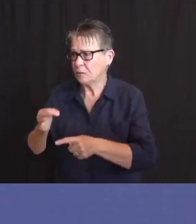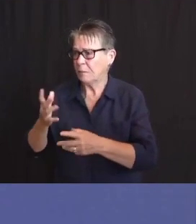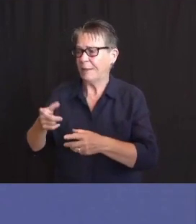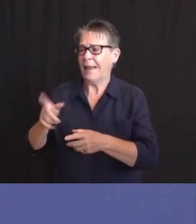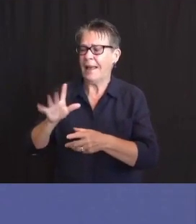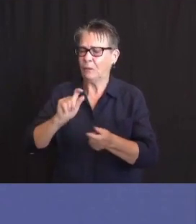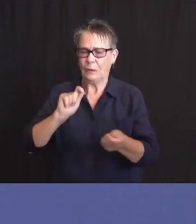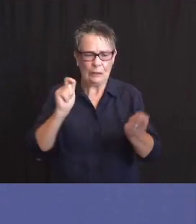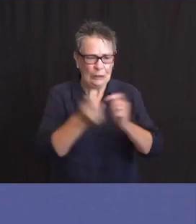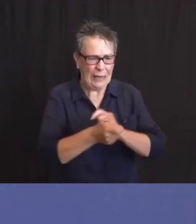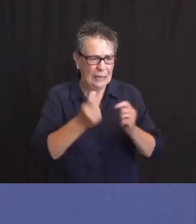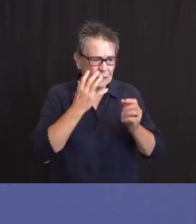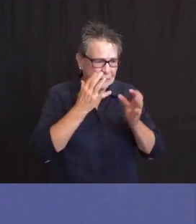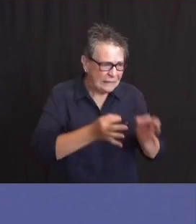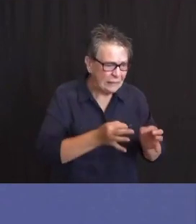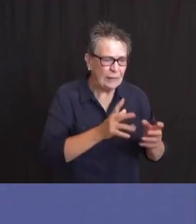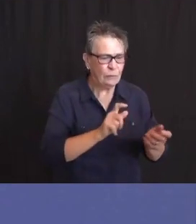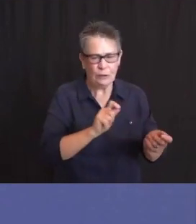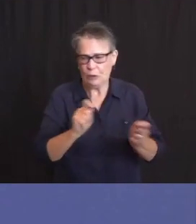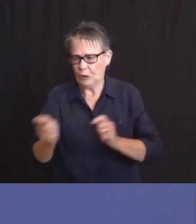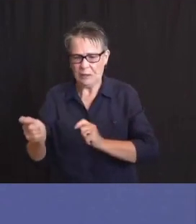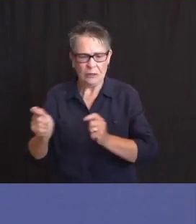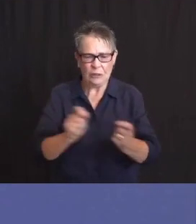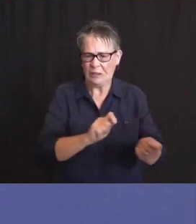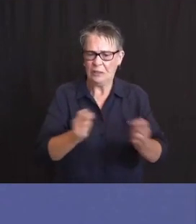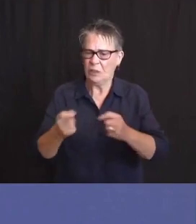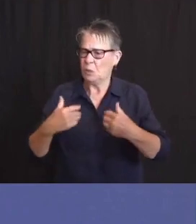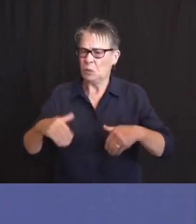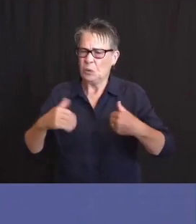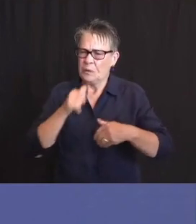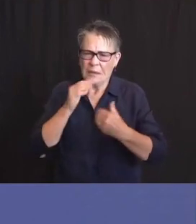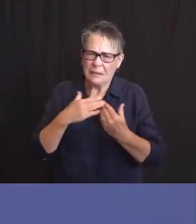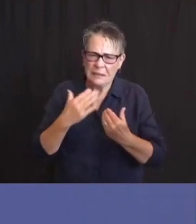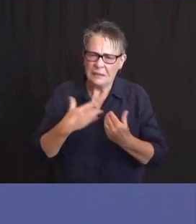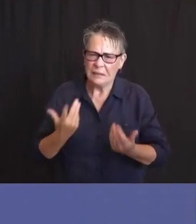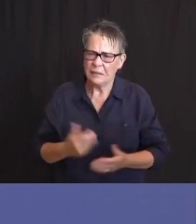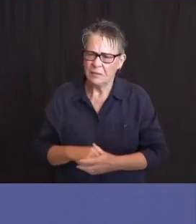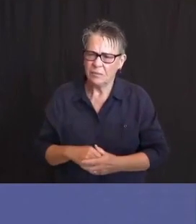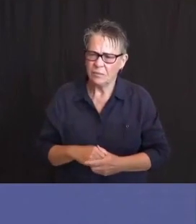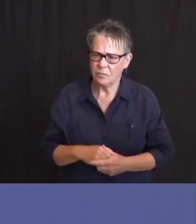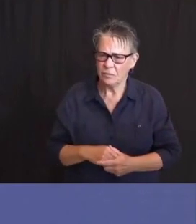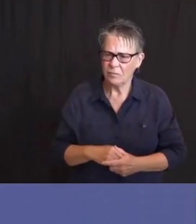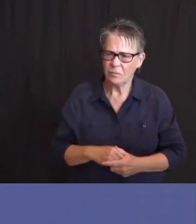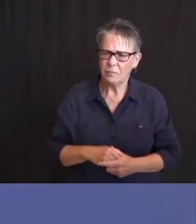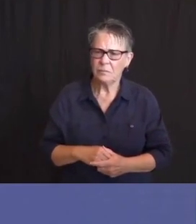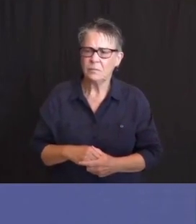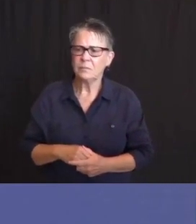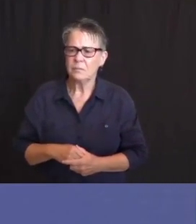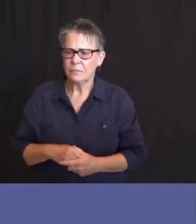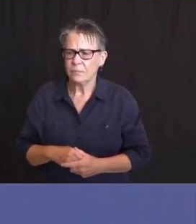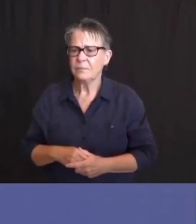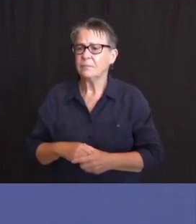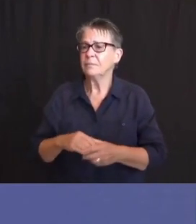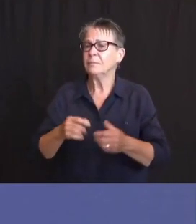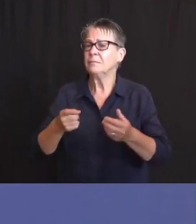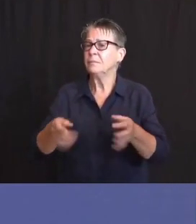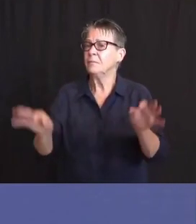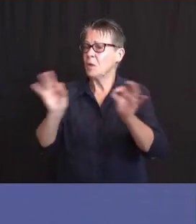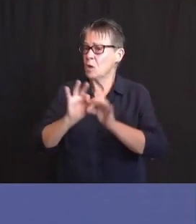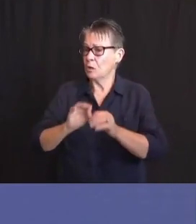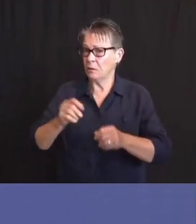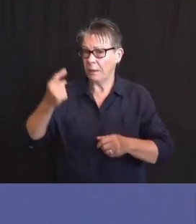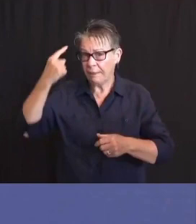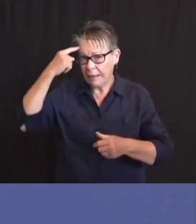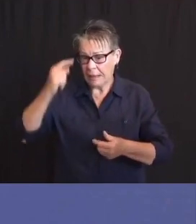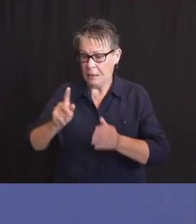1, health. Number 2, best education possible. Number 3, equity. And that gets to a point, it depends on